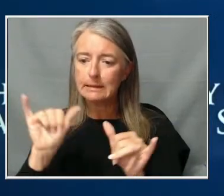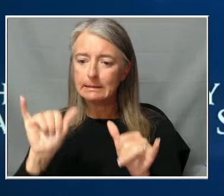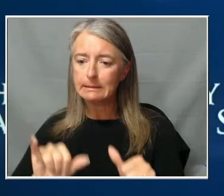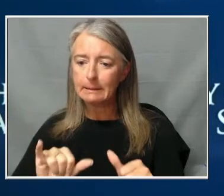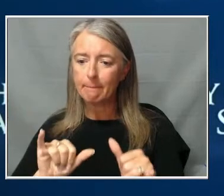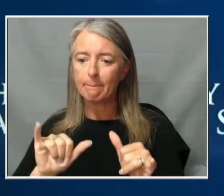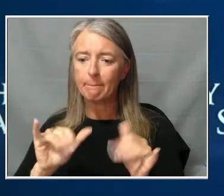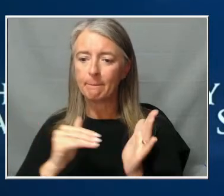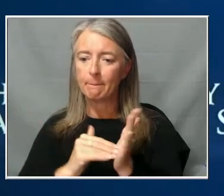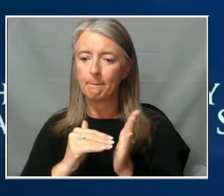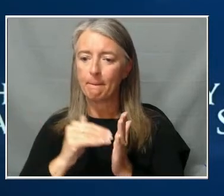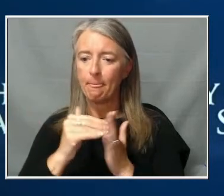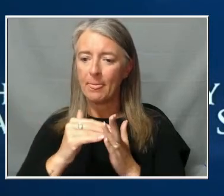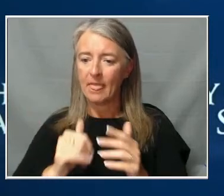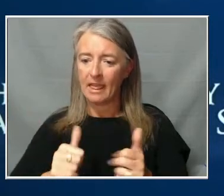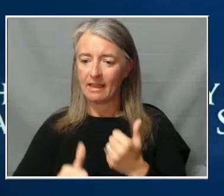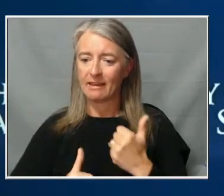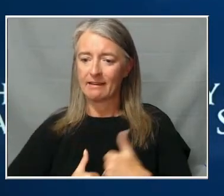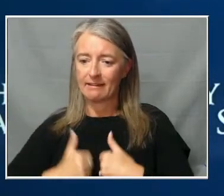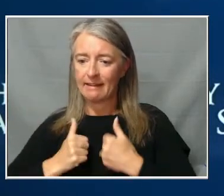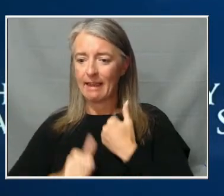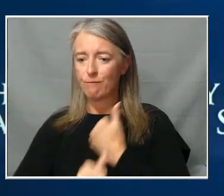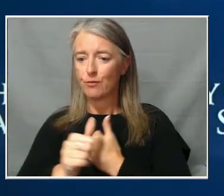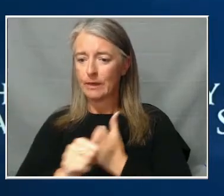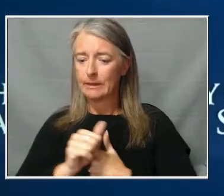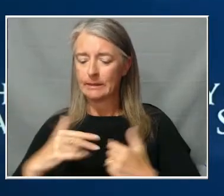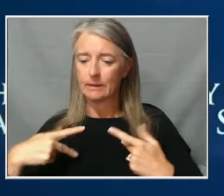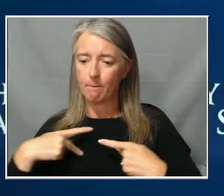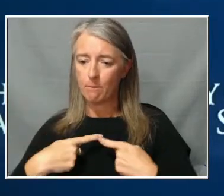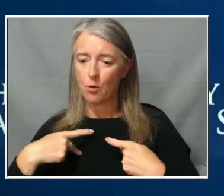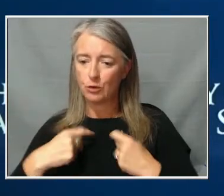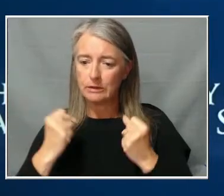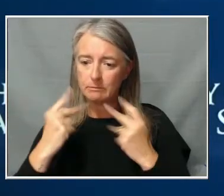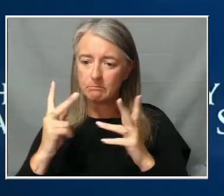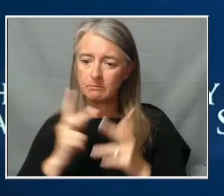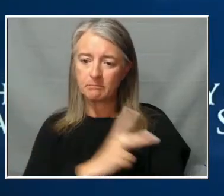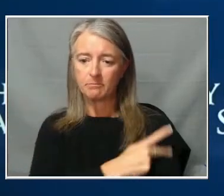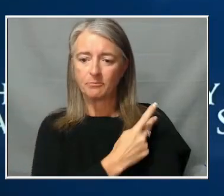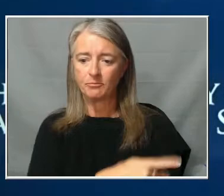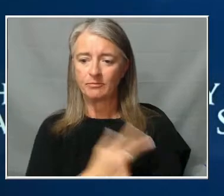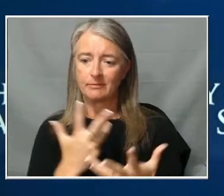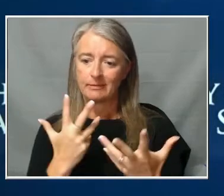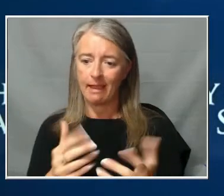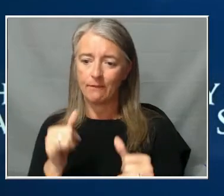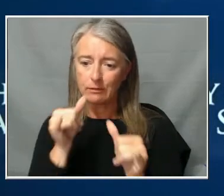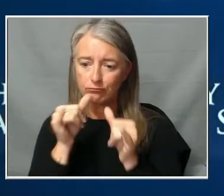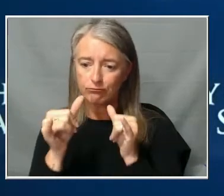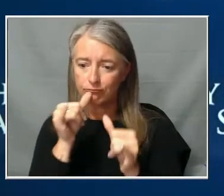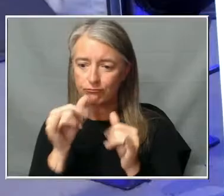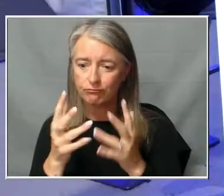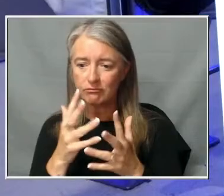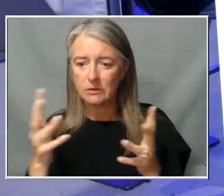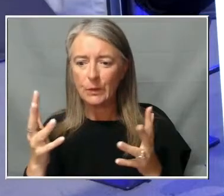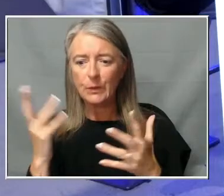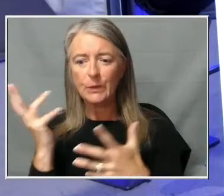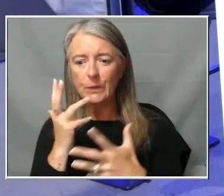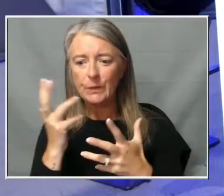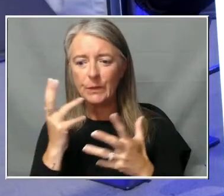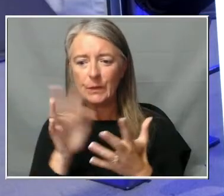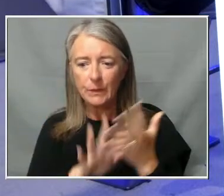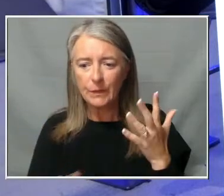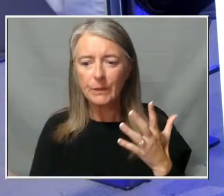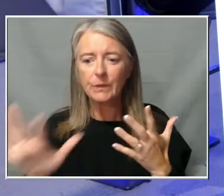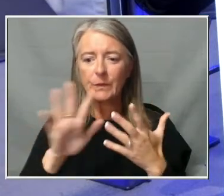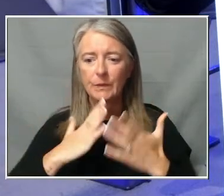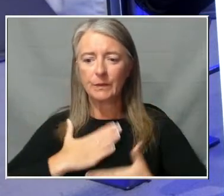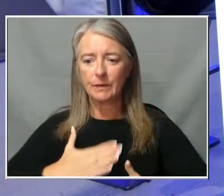even life-threatening pneumonias in many patients. So heavy alcohol drinking takes its toll. Across the board. Mm-hmm. Dr.